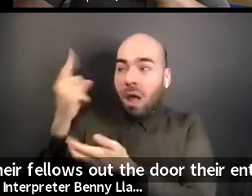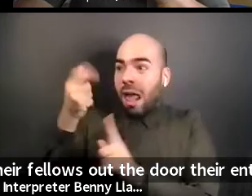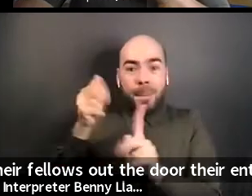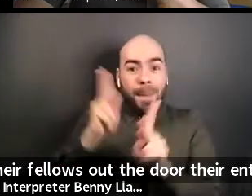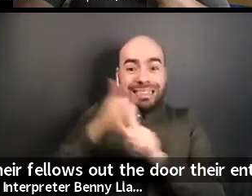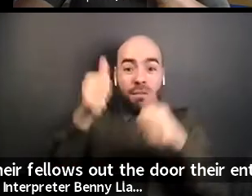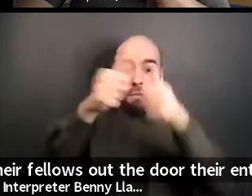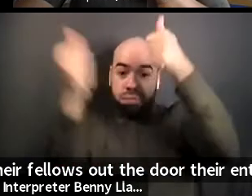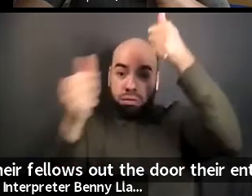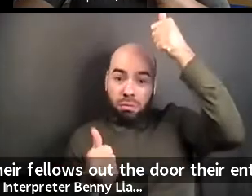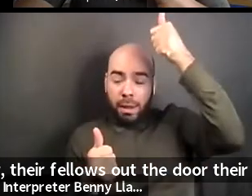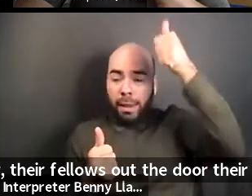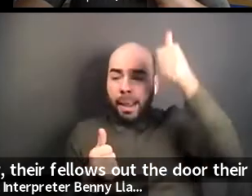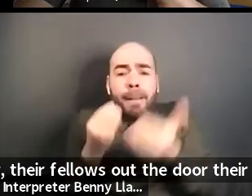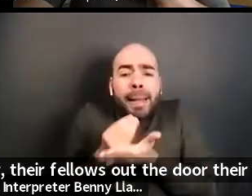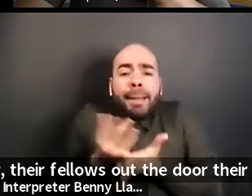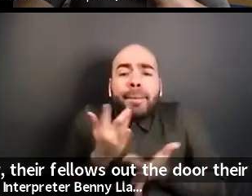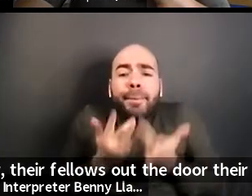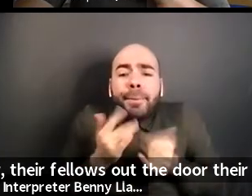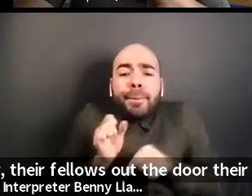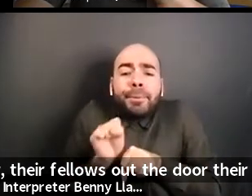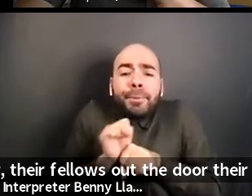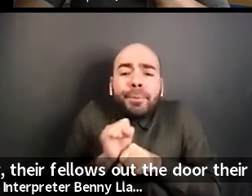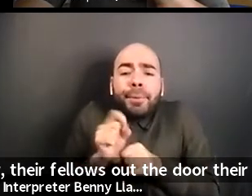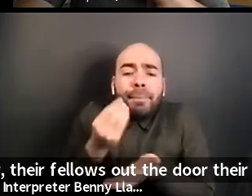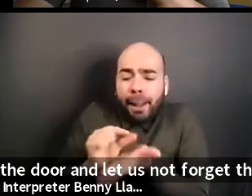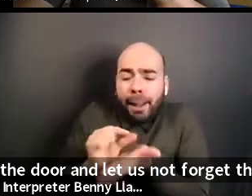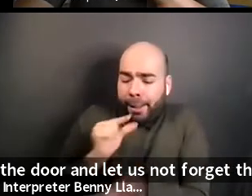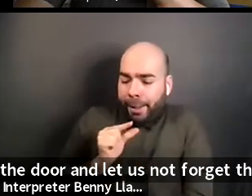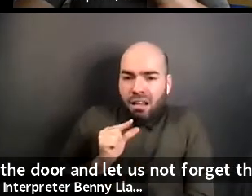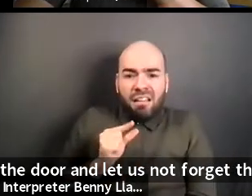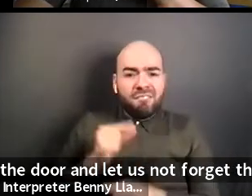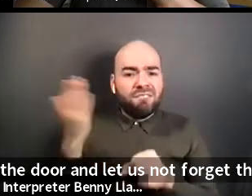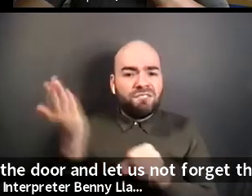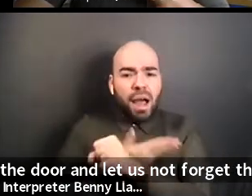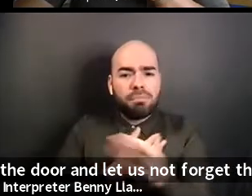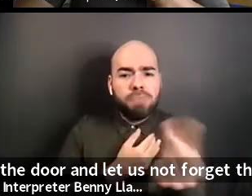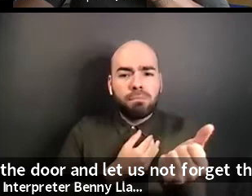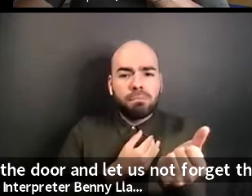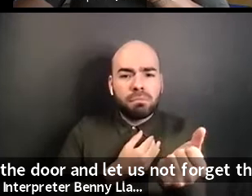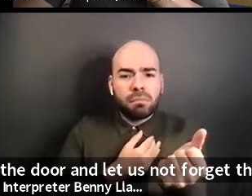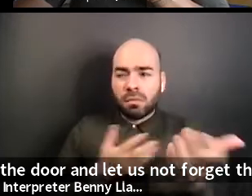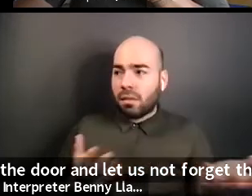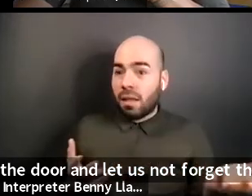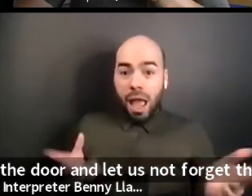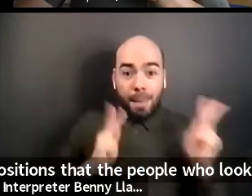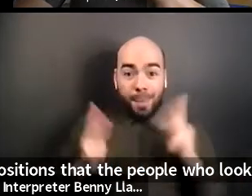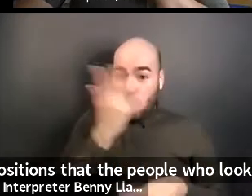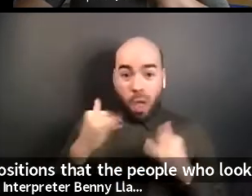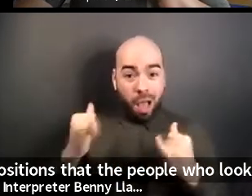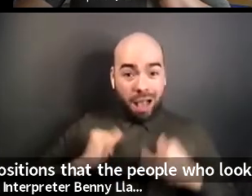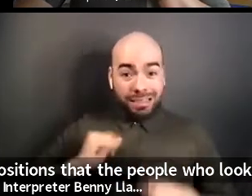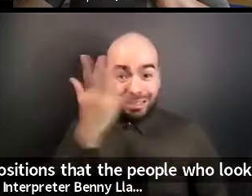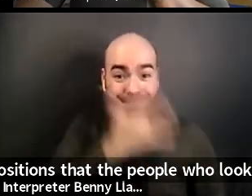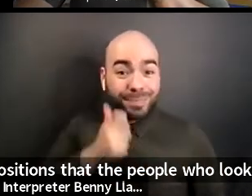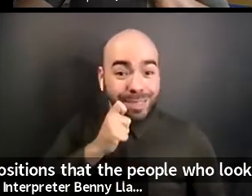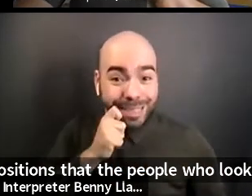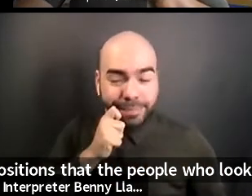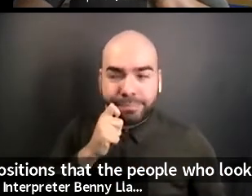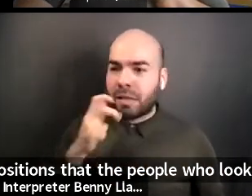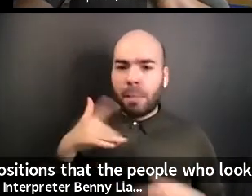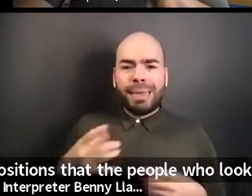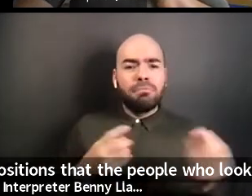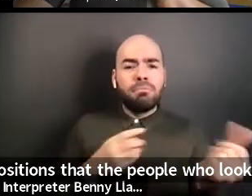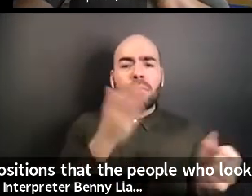let us not forget that those are all the positions that the people who look like us are also holding, right? Like, that it is not